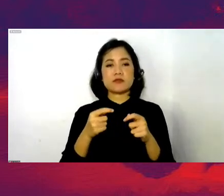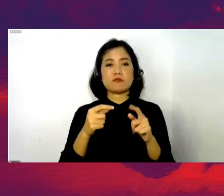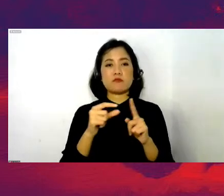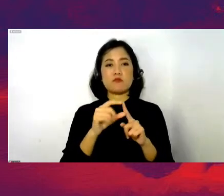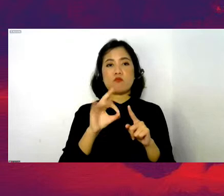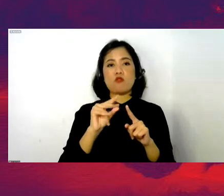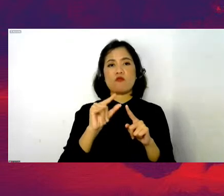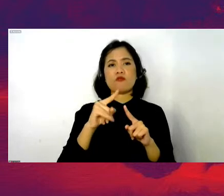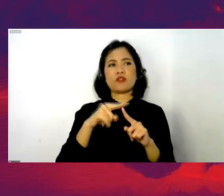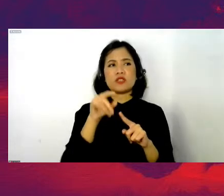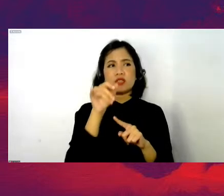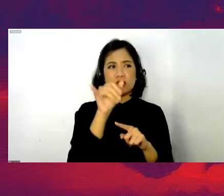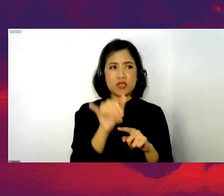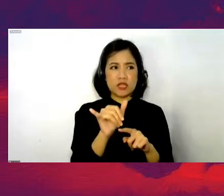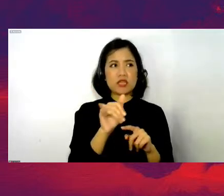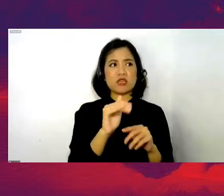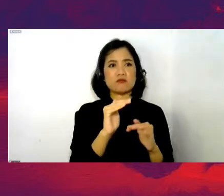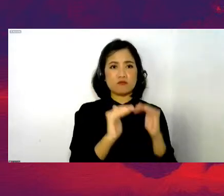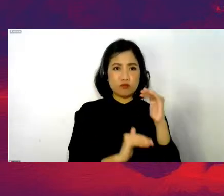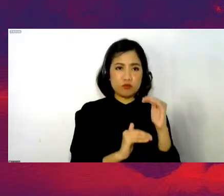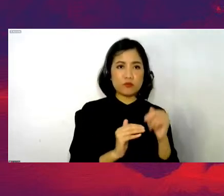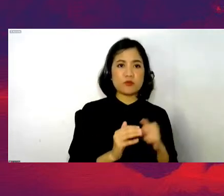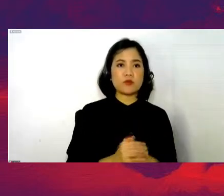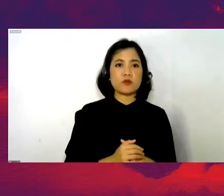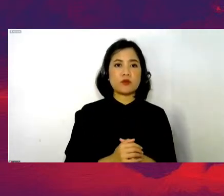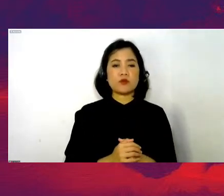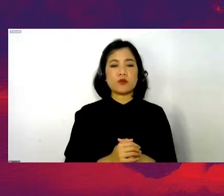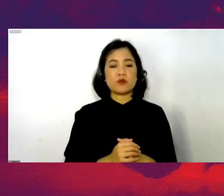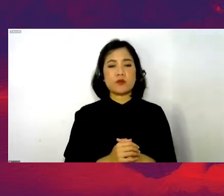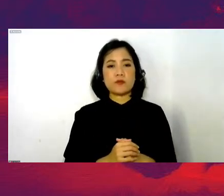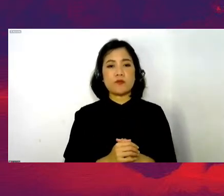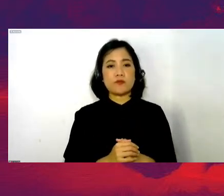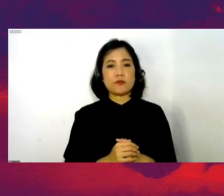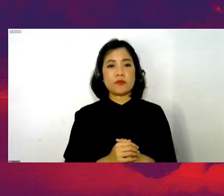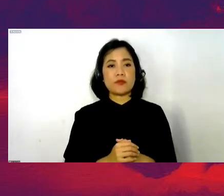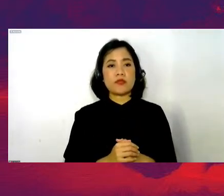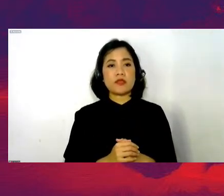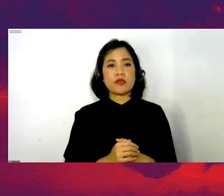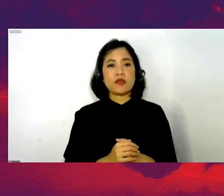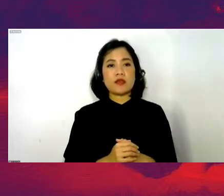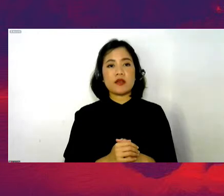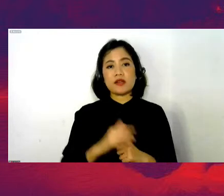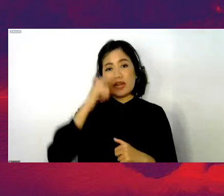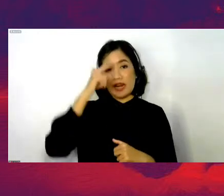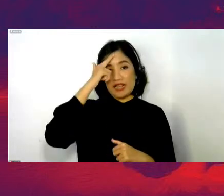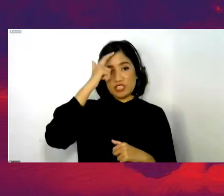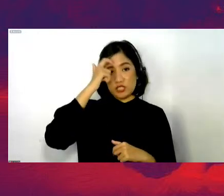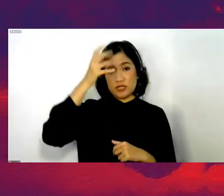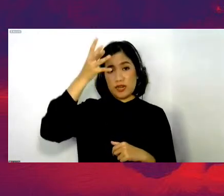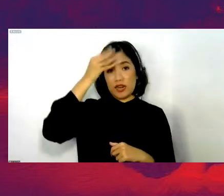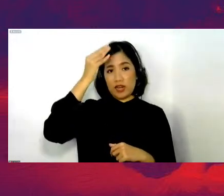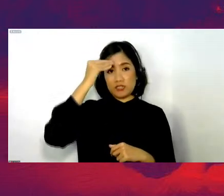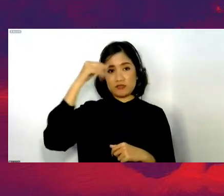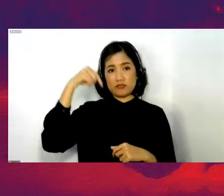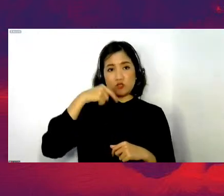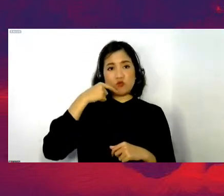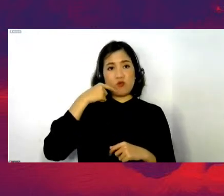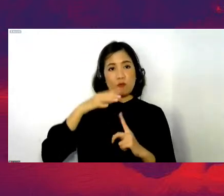target our poor household. And proxy mean testing or principal component analysis or